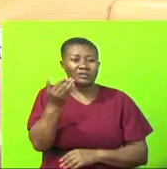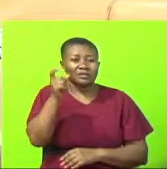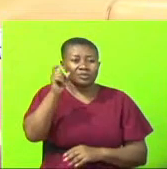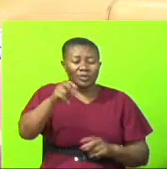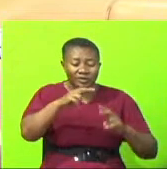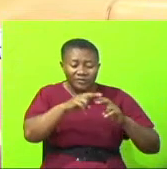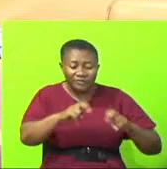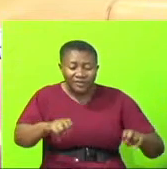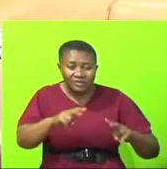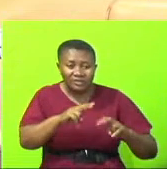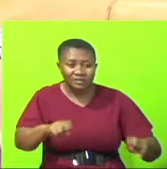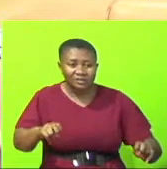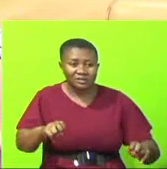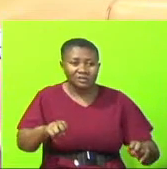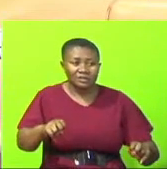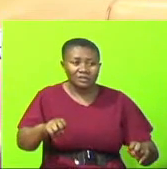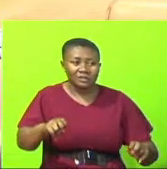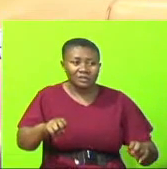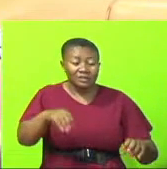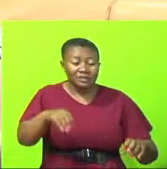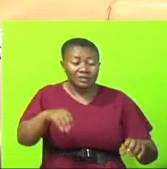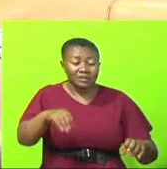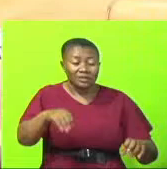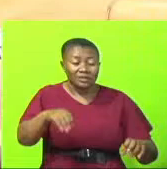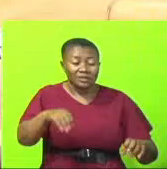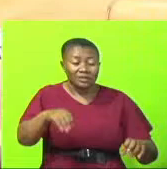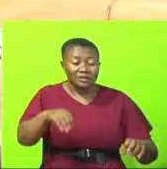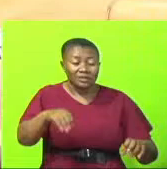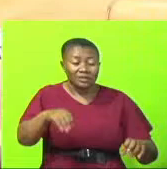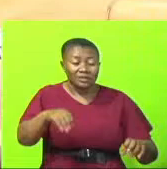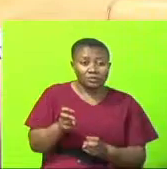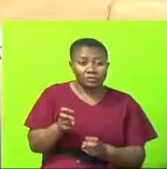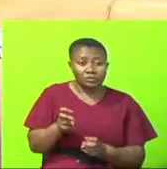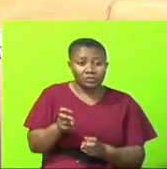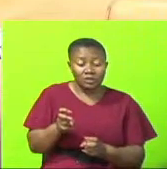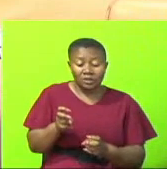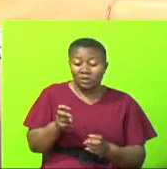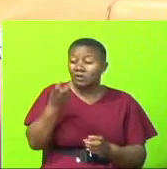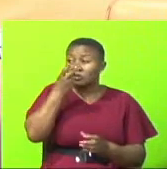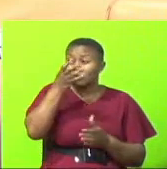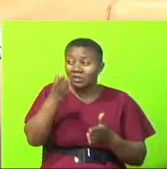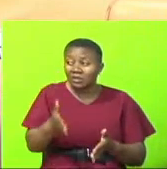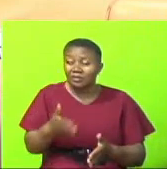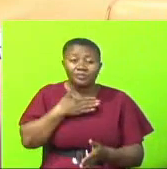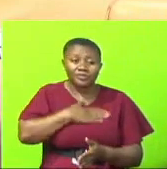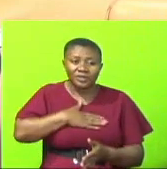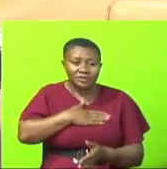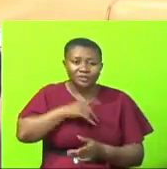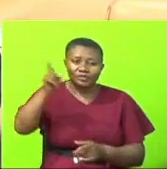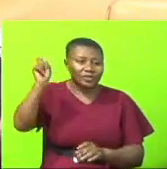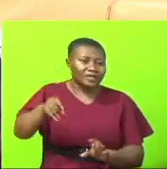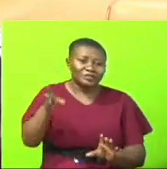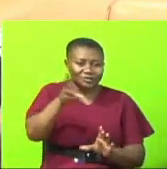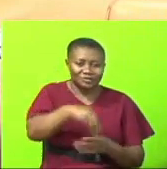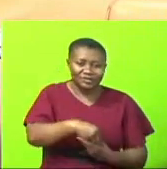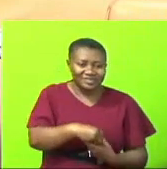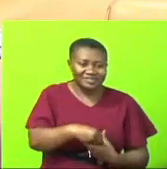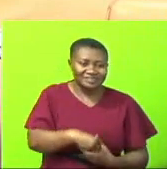inquire into the matter. The Speaker, respectfully, in these circumstances, cannot rule. Thank you very much, Mr. Speaker.